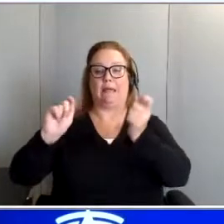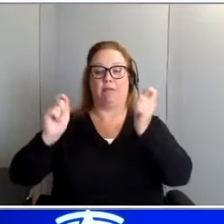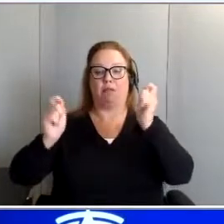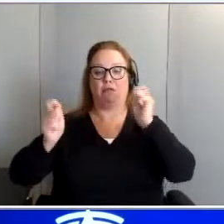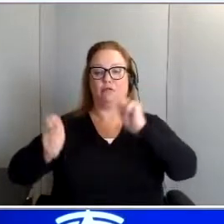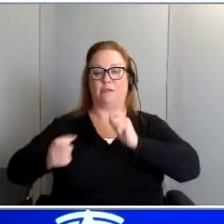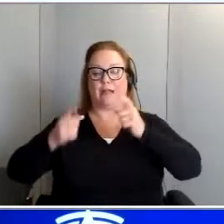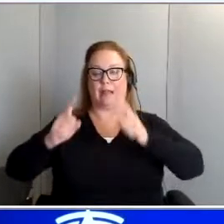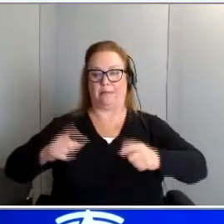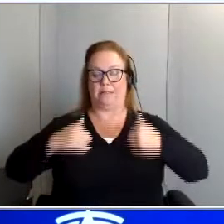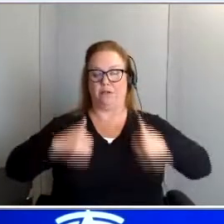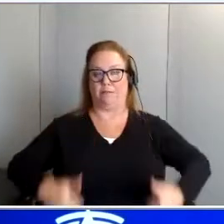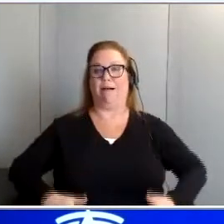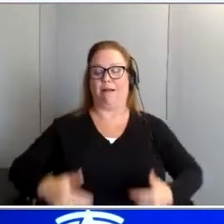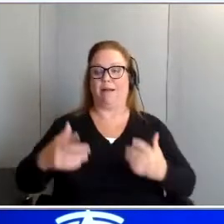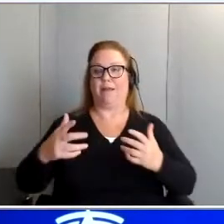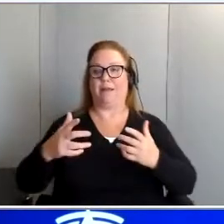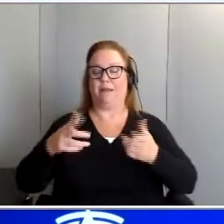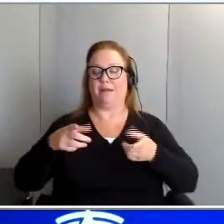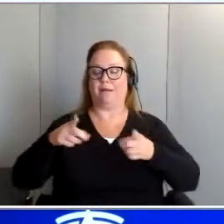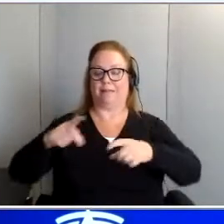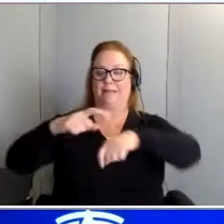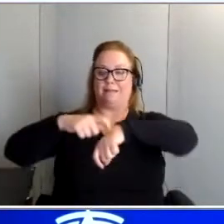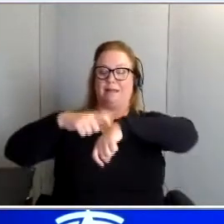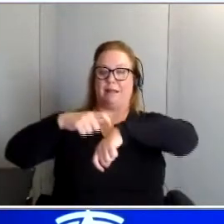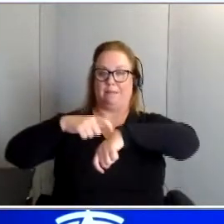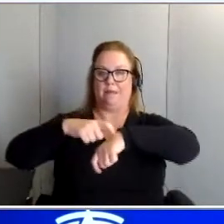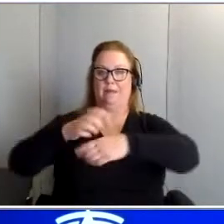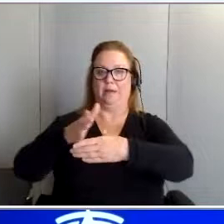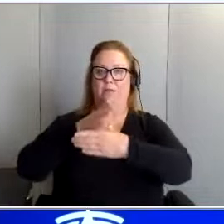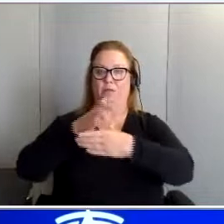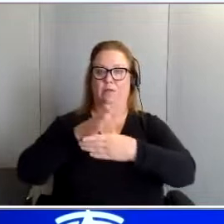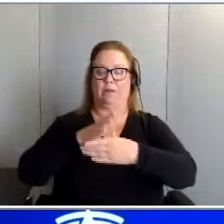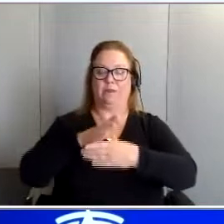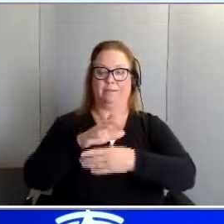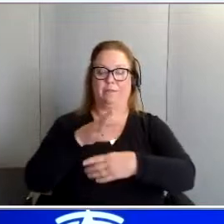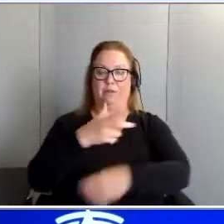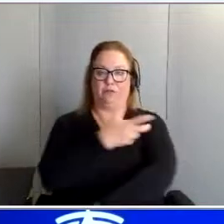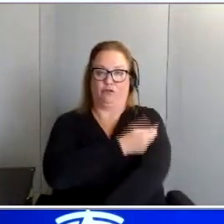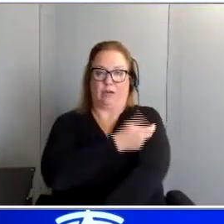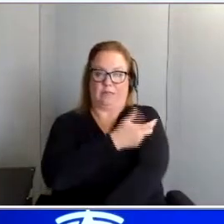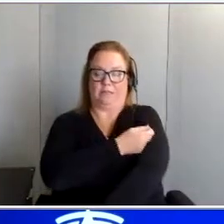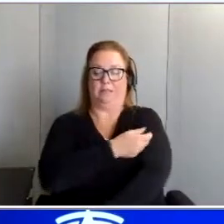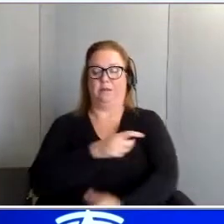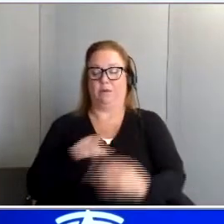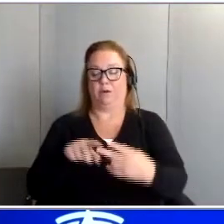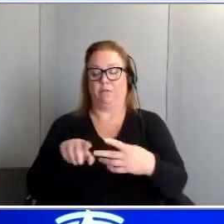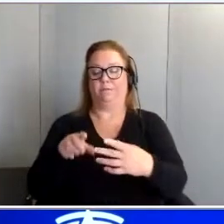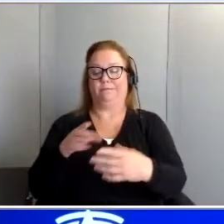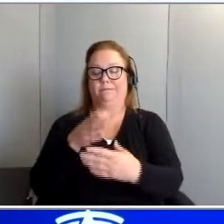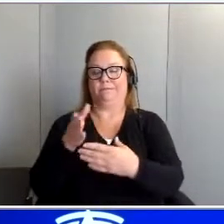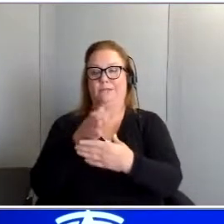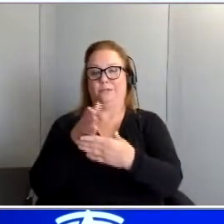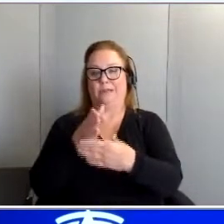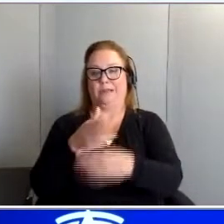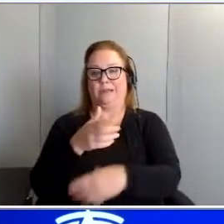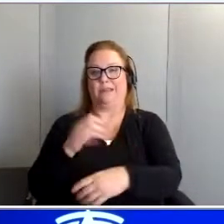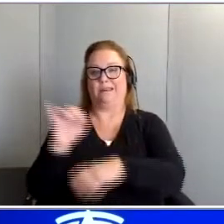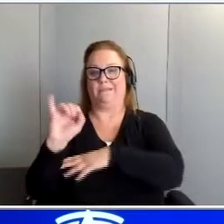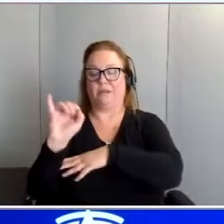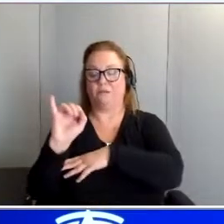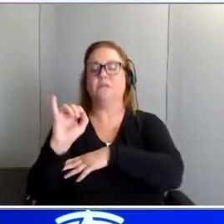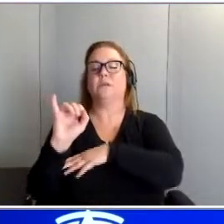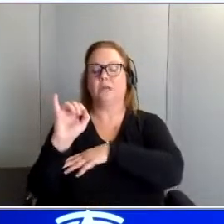your immune system during those times between your doses or infections. So again, right now we know that